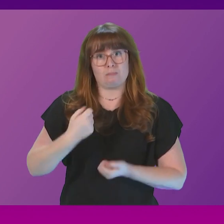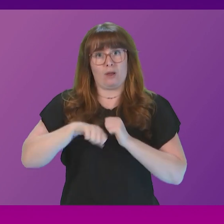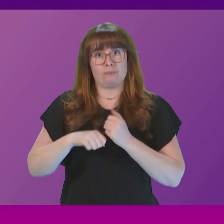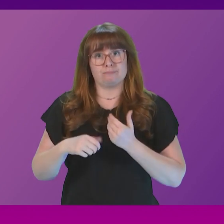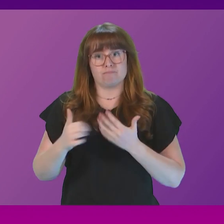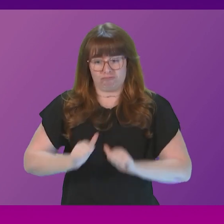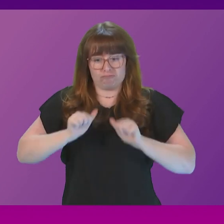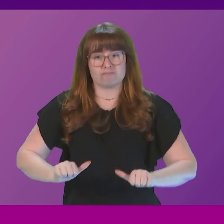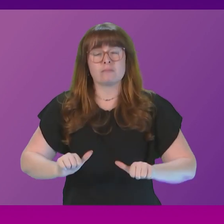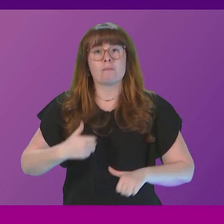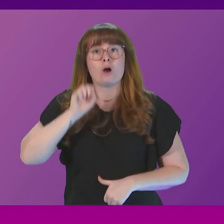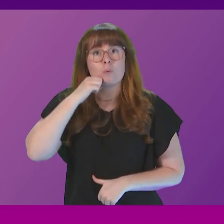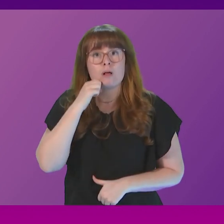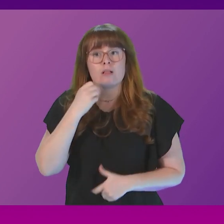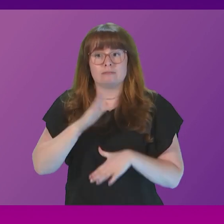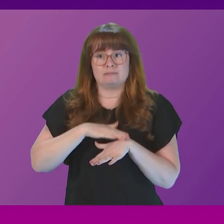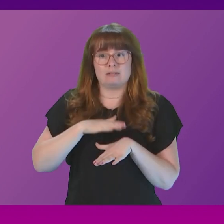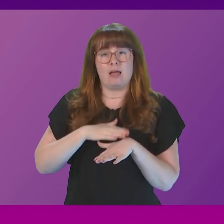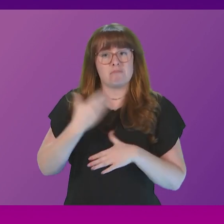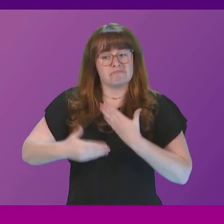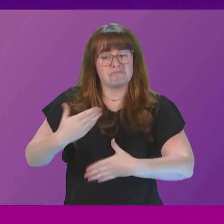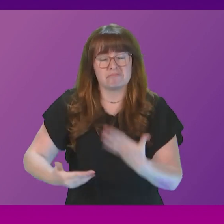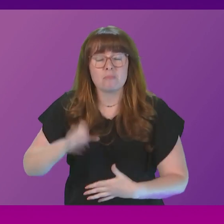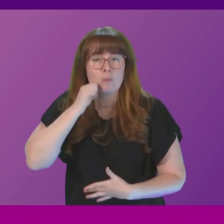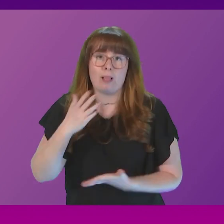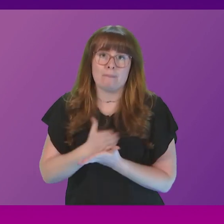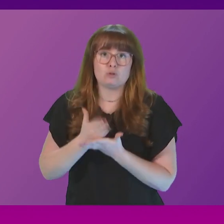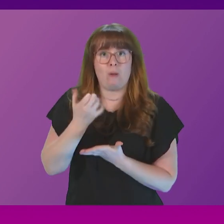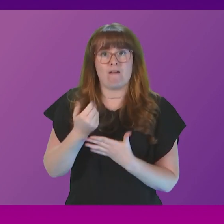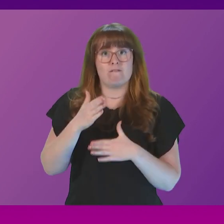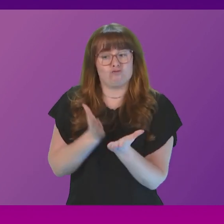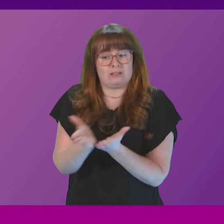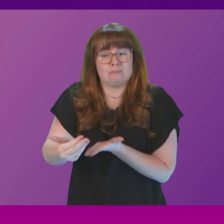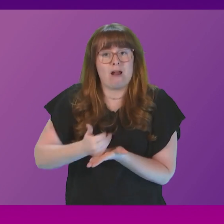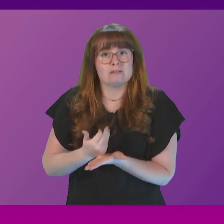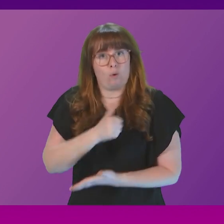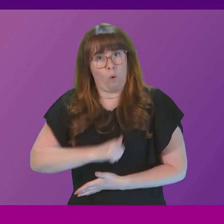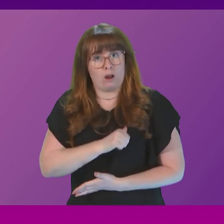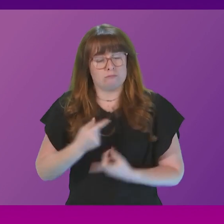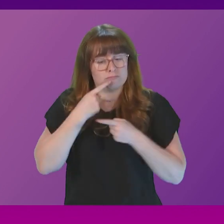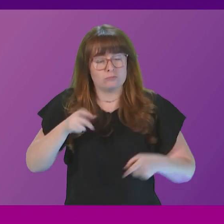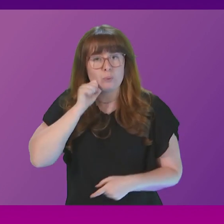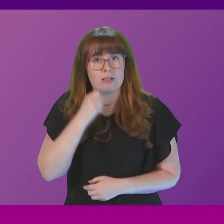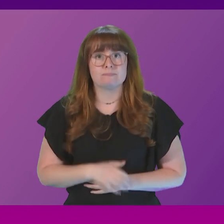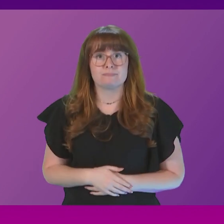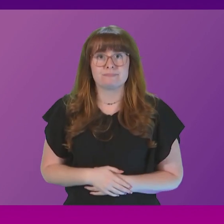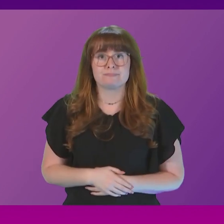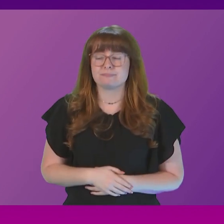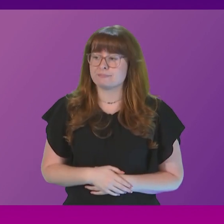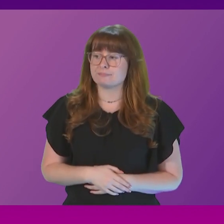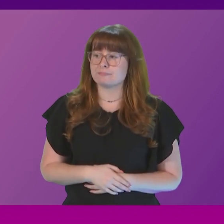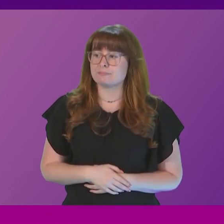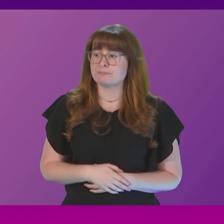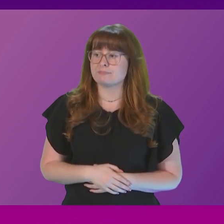But I'll make sure that we are as transparent as possible in that and certainly upfront in that regard. Thank you. I think we're living up